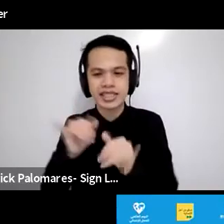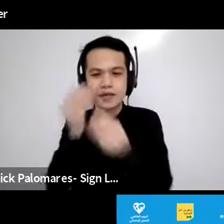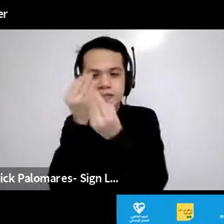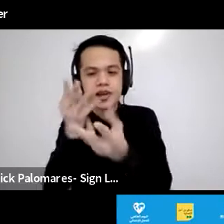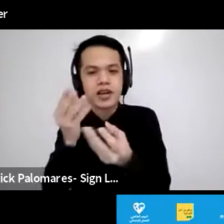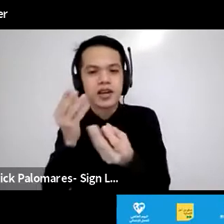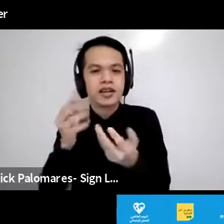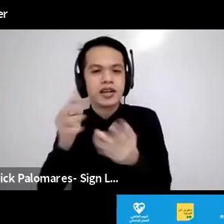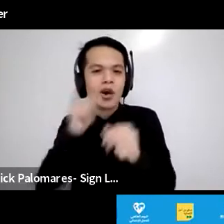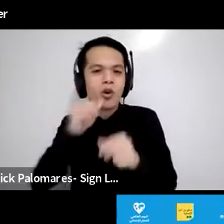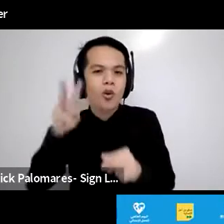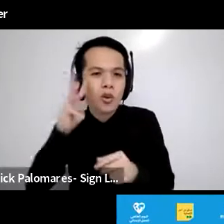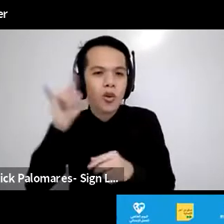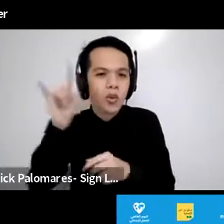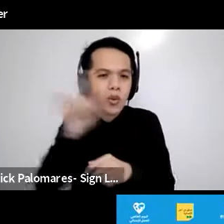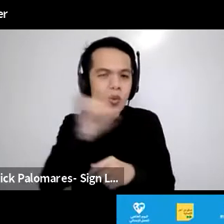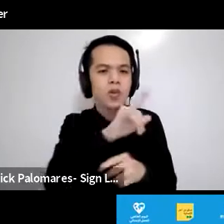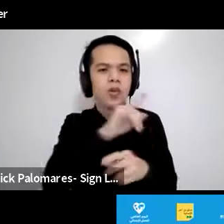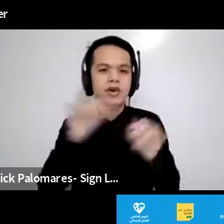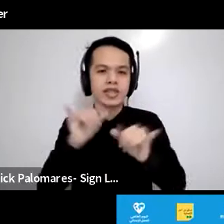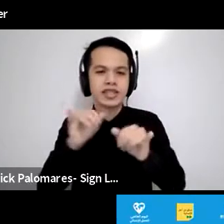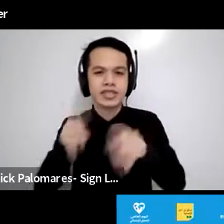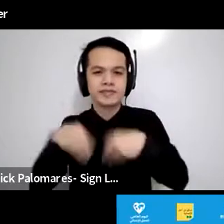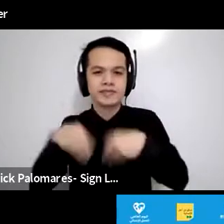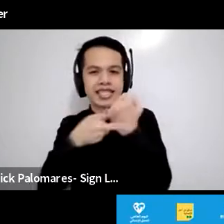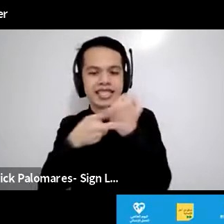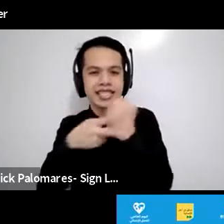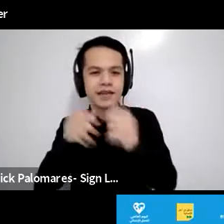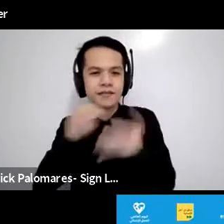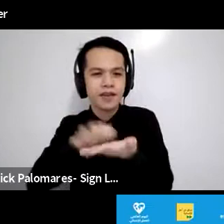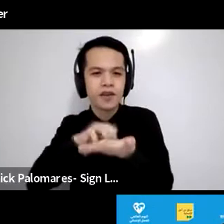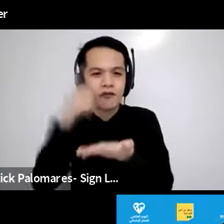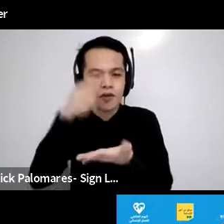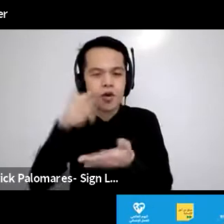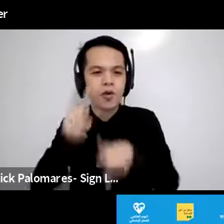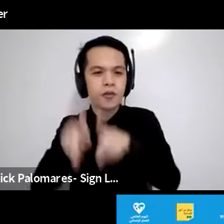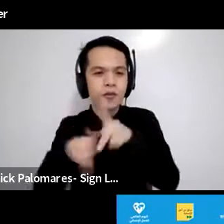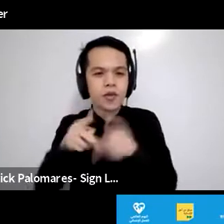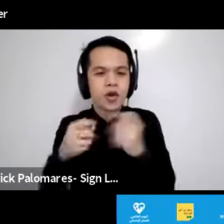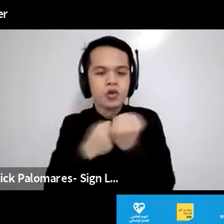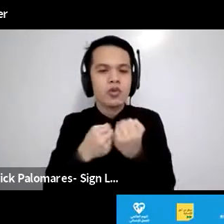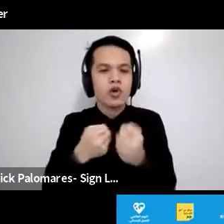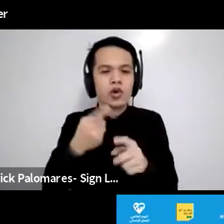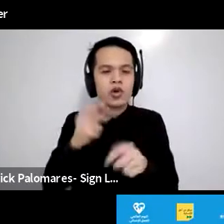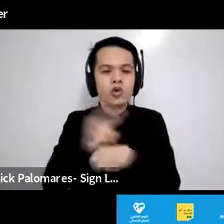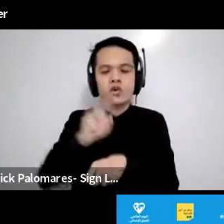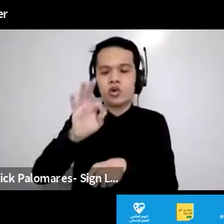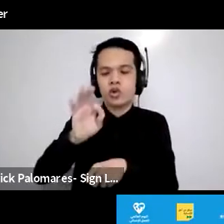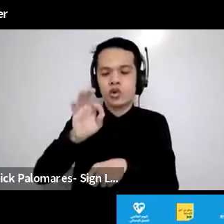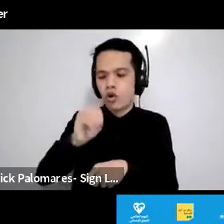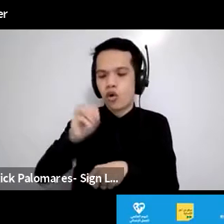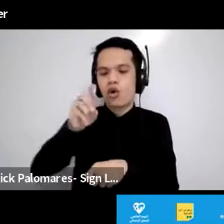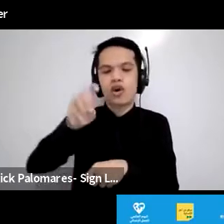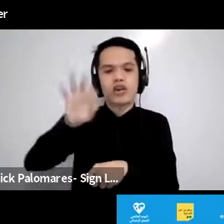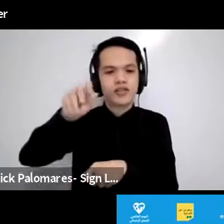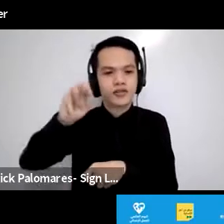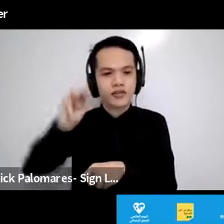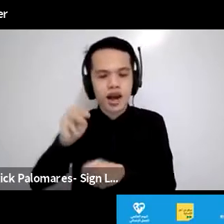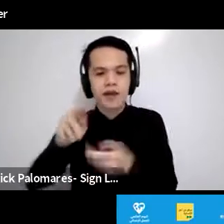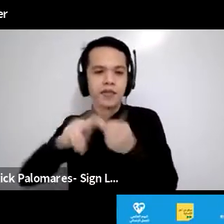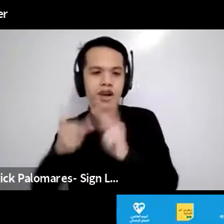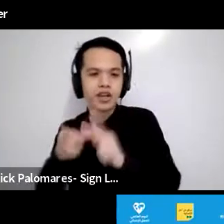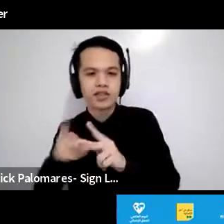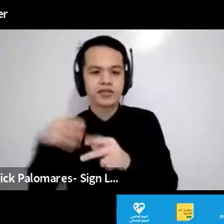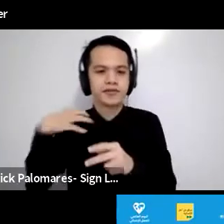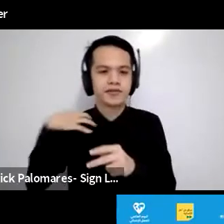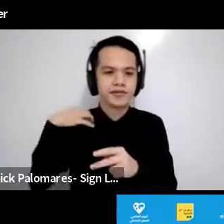awareness campaigns to community safe practices to people supported through Oxfam programs, volunteers, partners, and